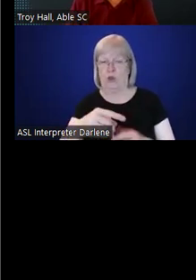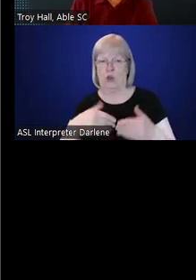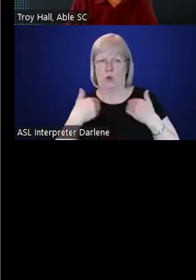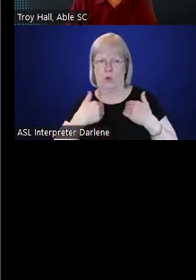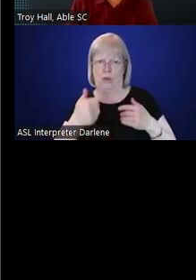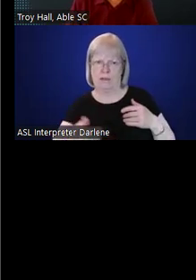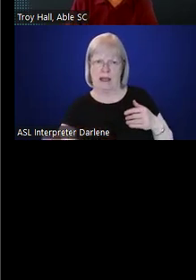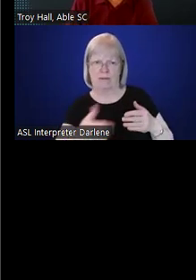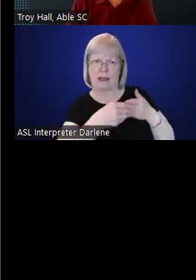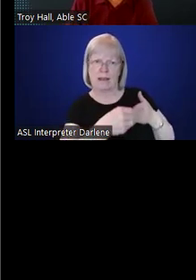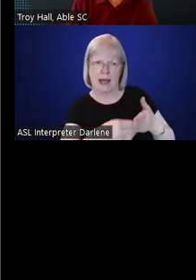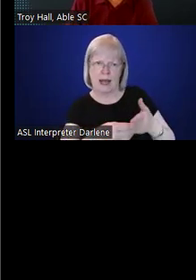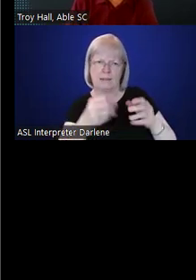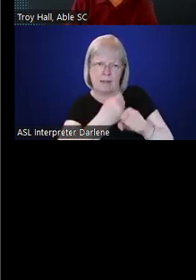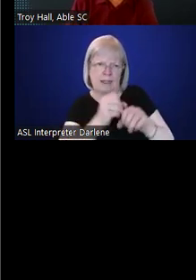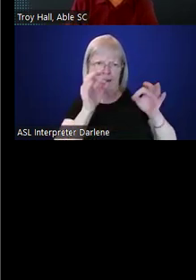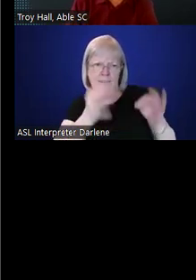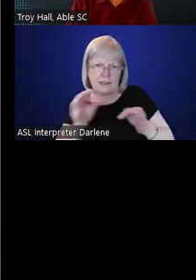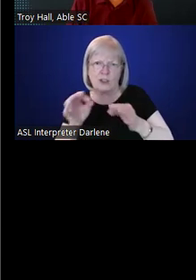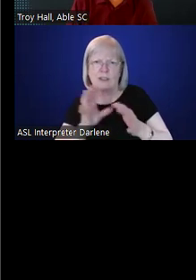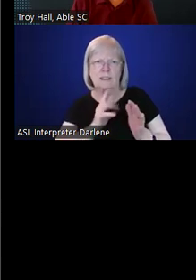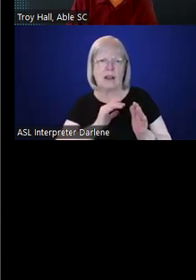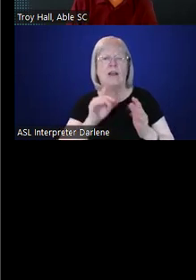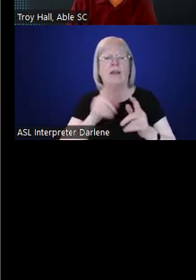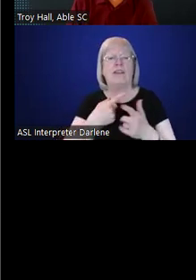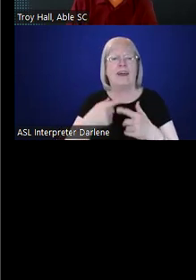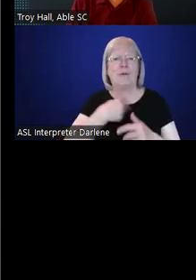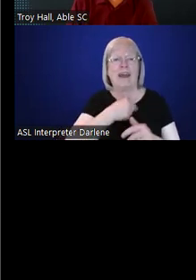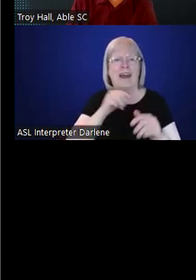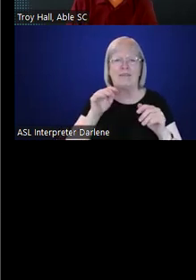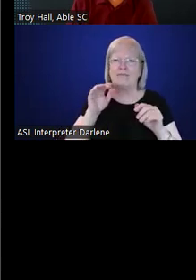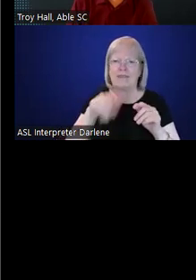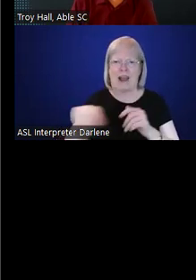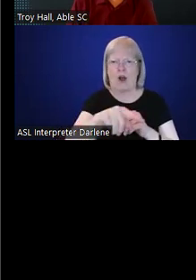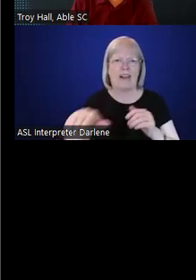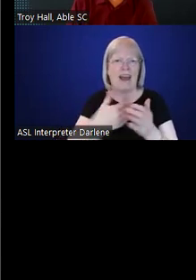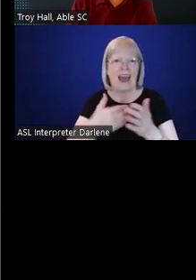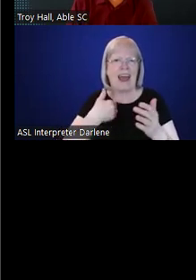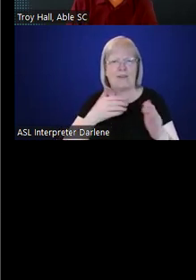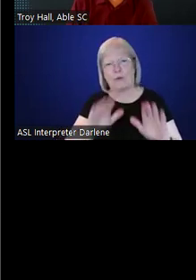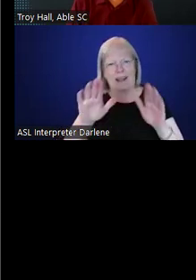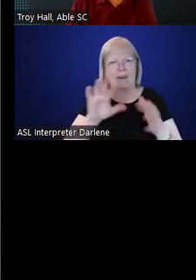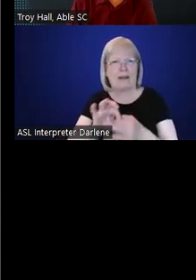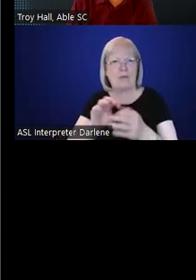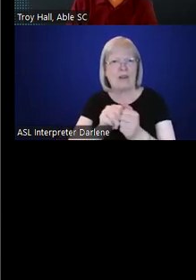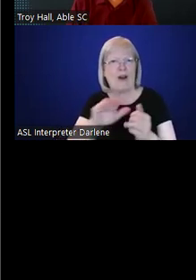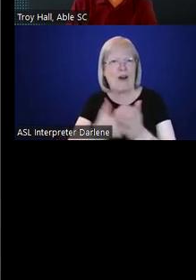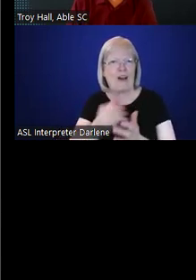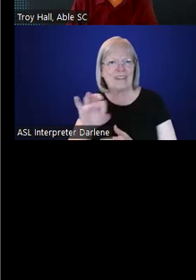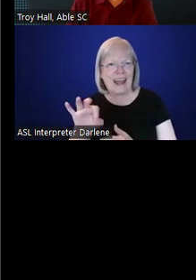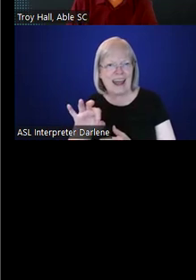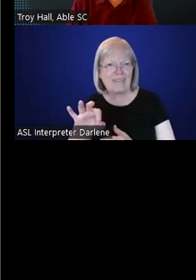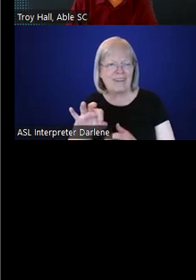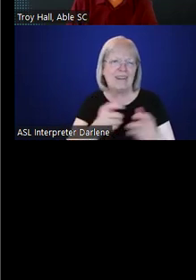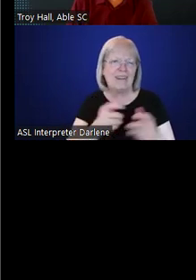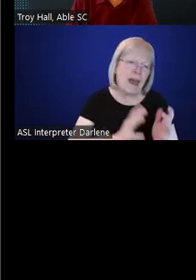and get to have a great relationship with all of our staff, including our managers and everyone, to help make